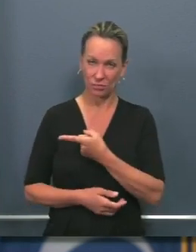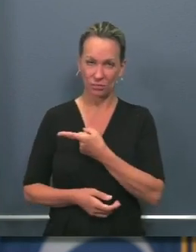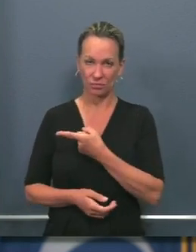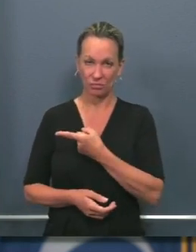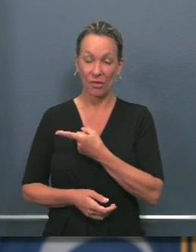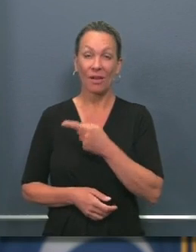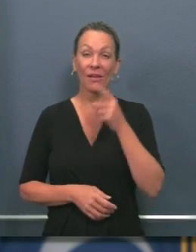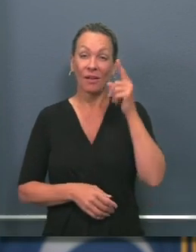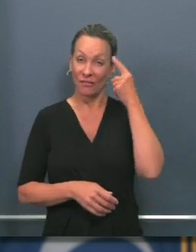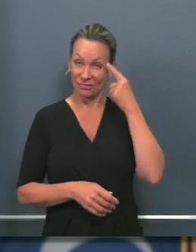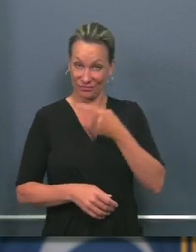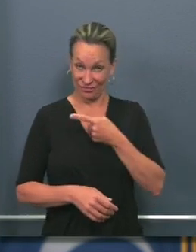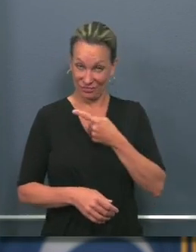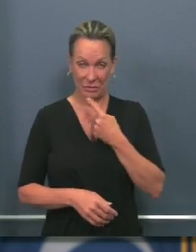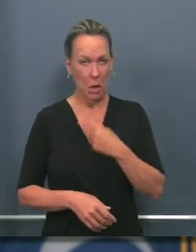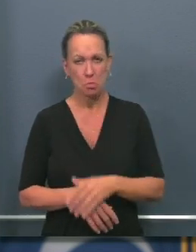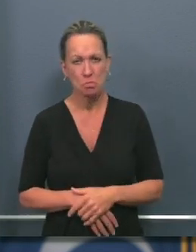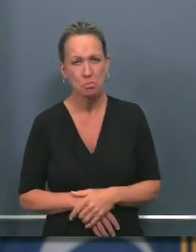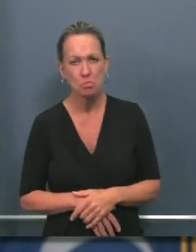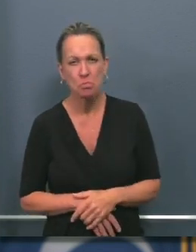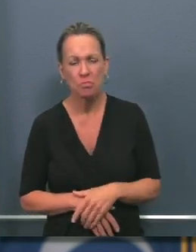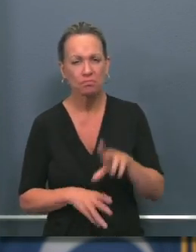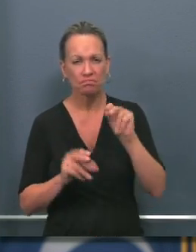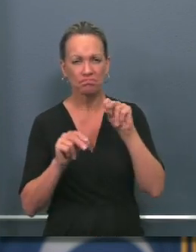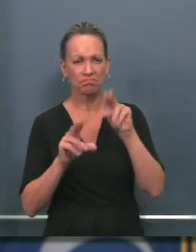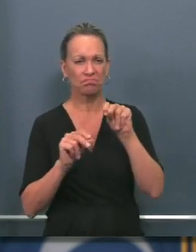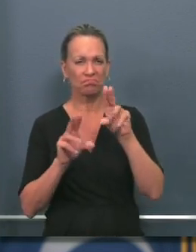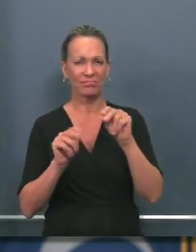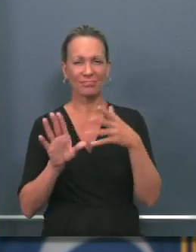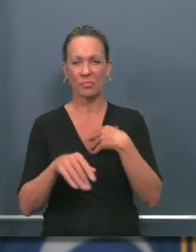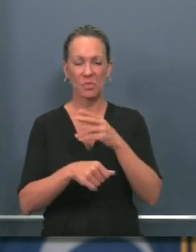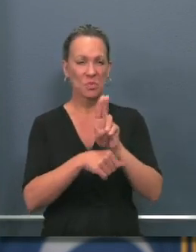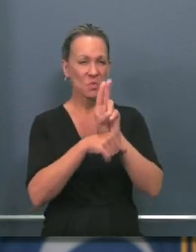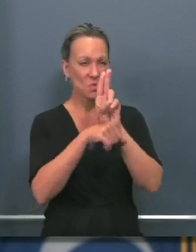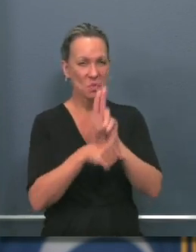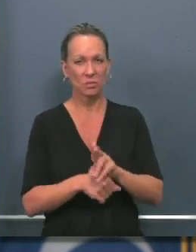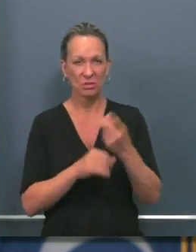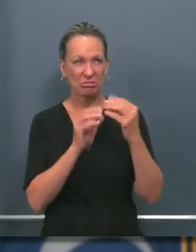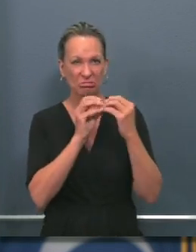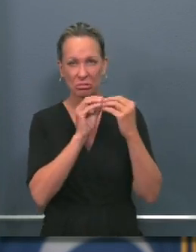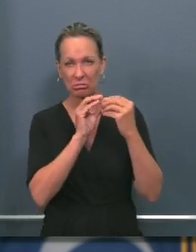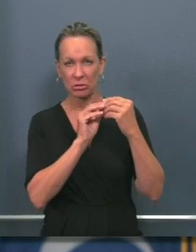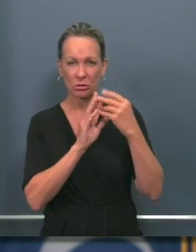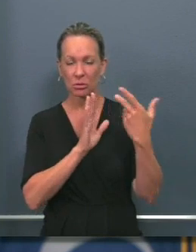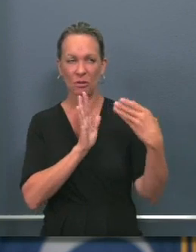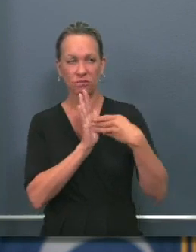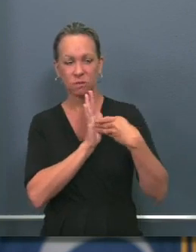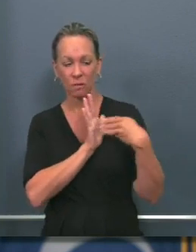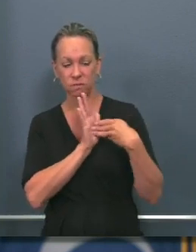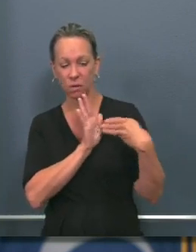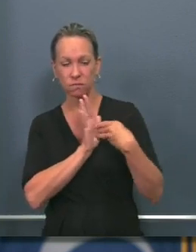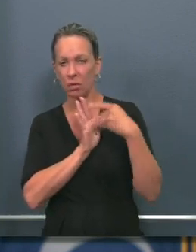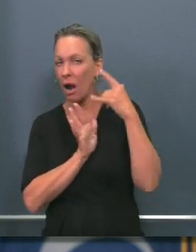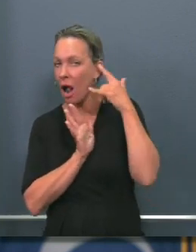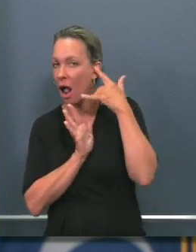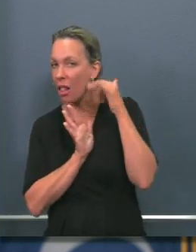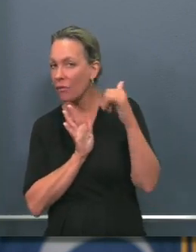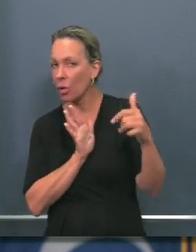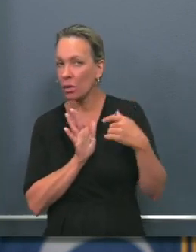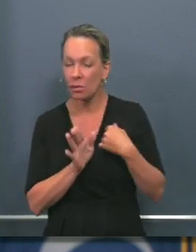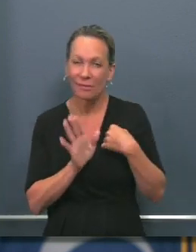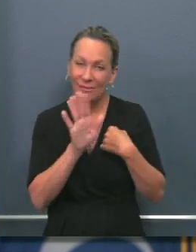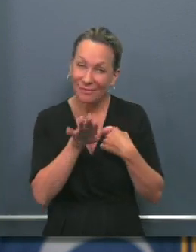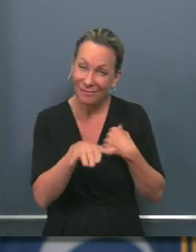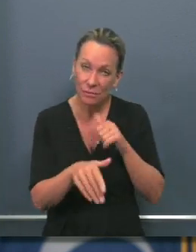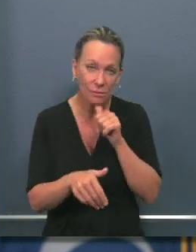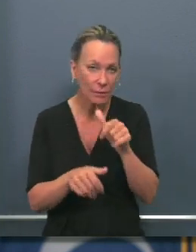time as governor, many of those lawsuits. So none of this surprises me at all. Doesn't surprise you, I imagine. And again, we're entering